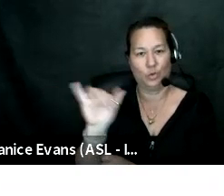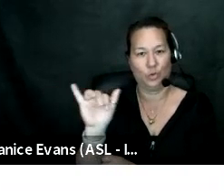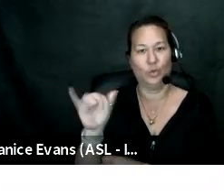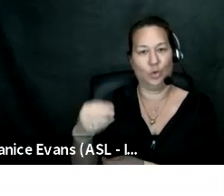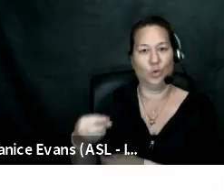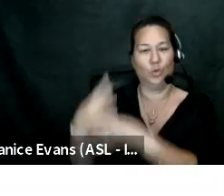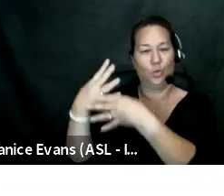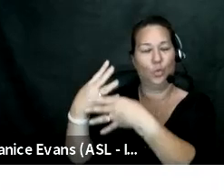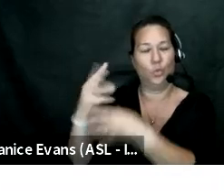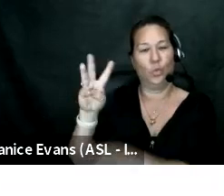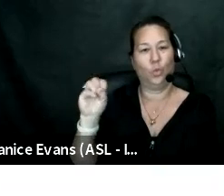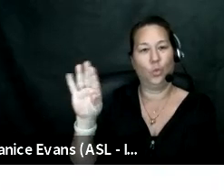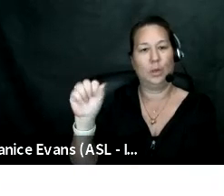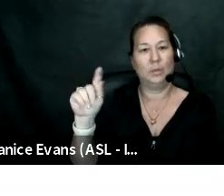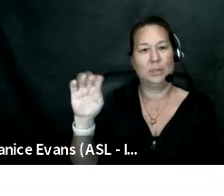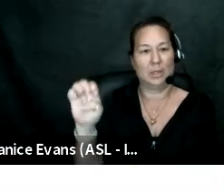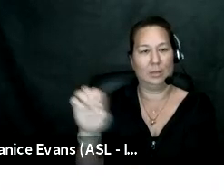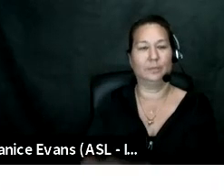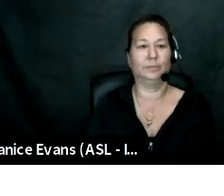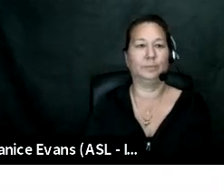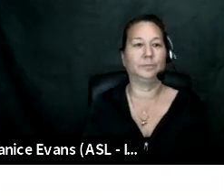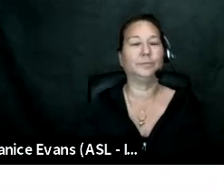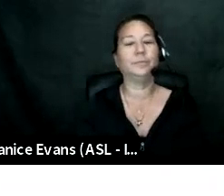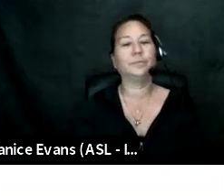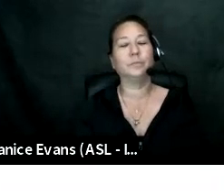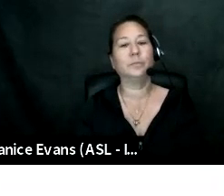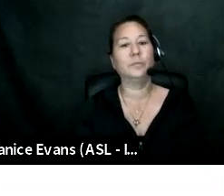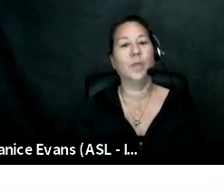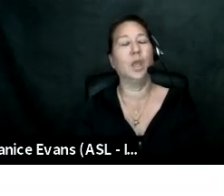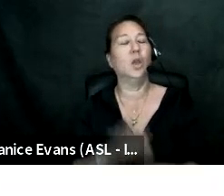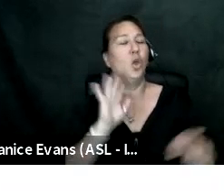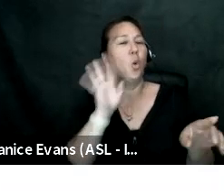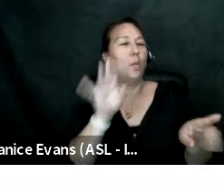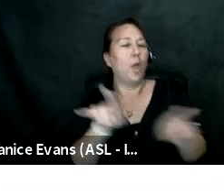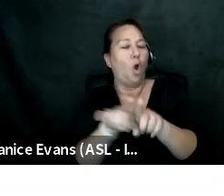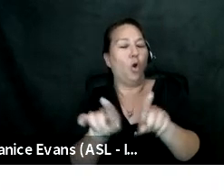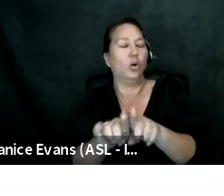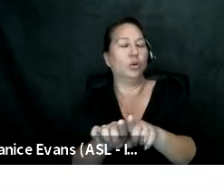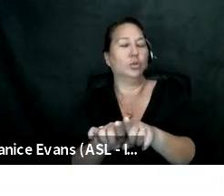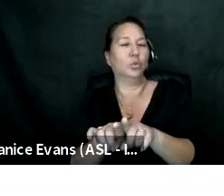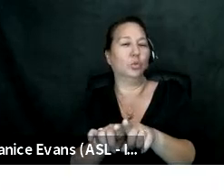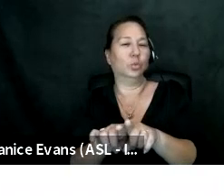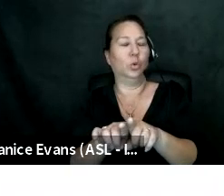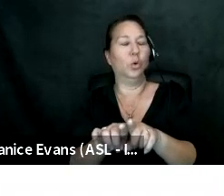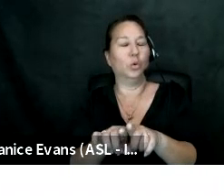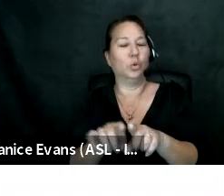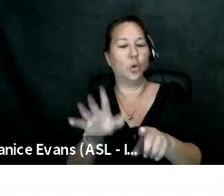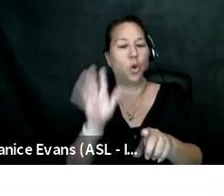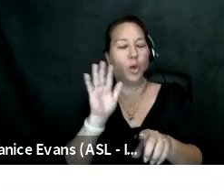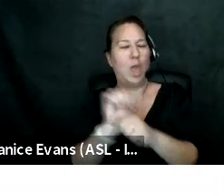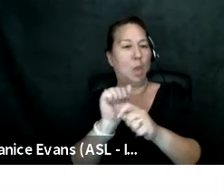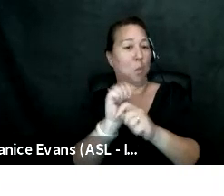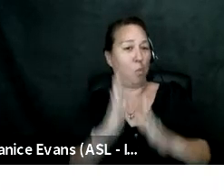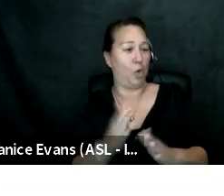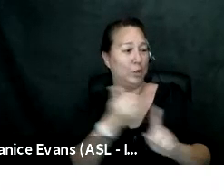There will be an additional opportunity for employers to get information about what